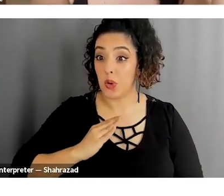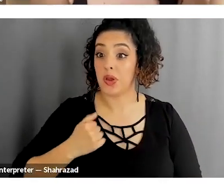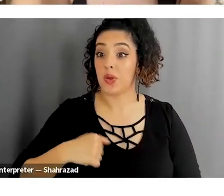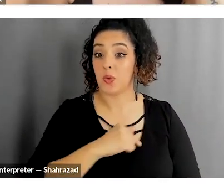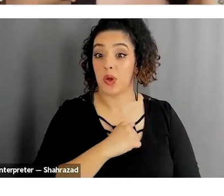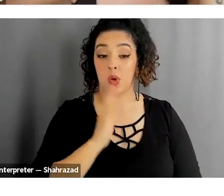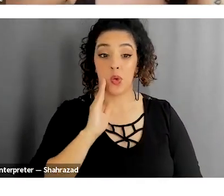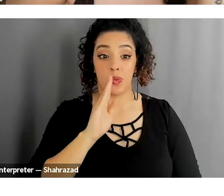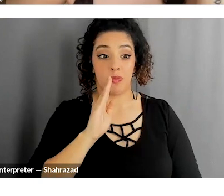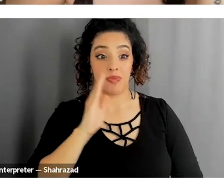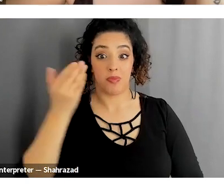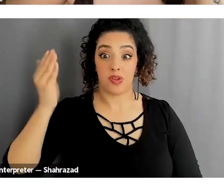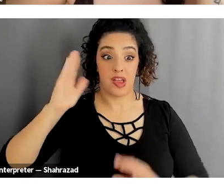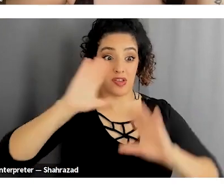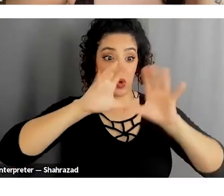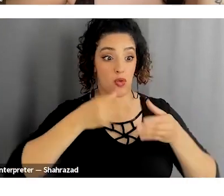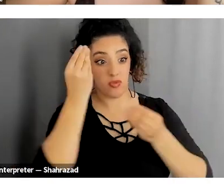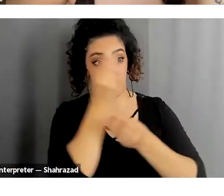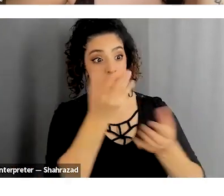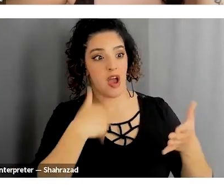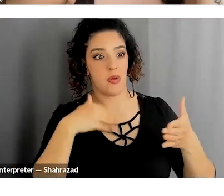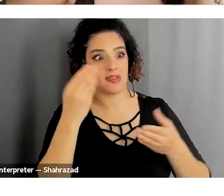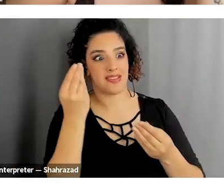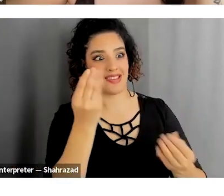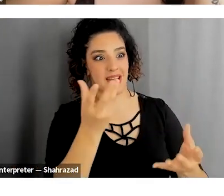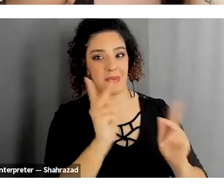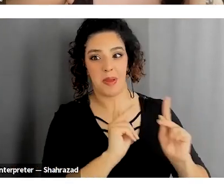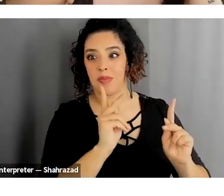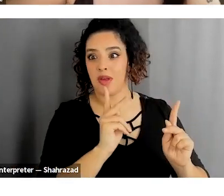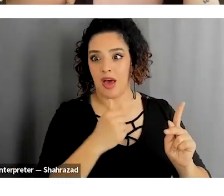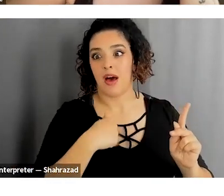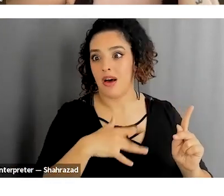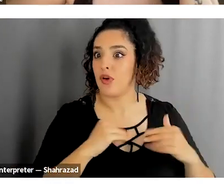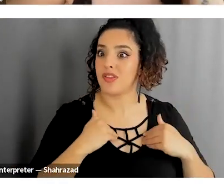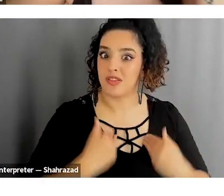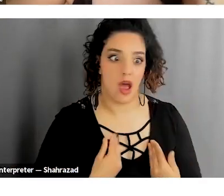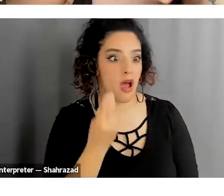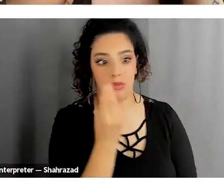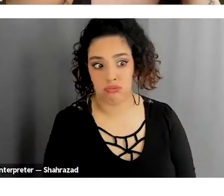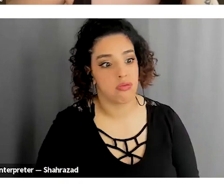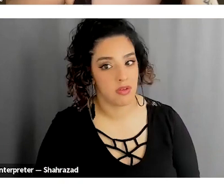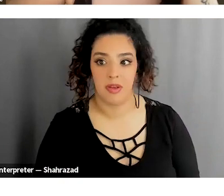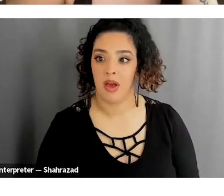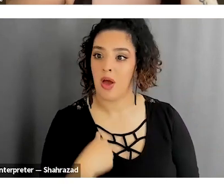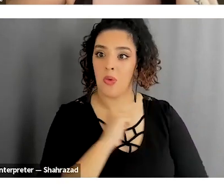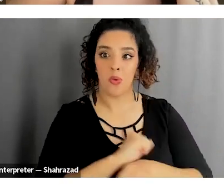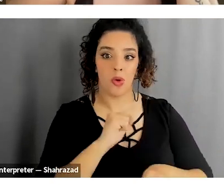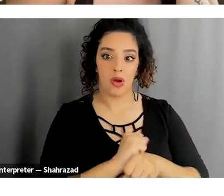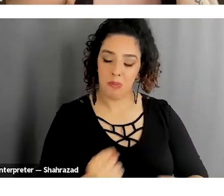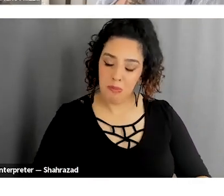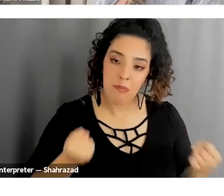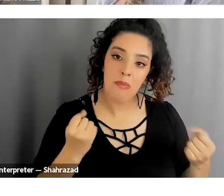sort of an overview. And I was sharing how tired I am because I am working so many long hours. We are such a small